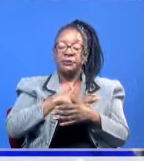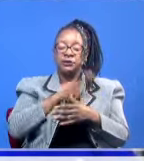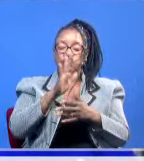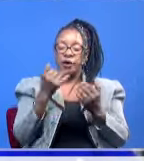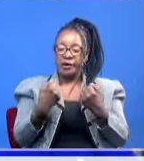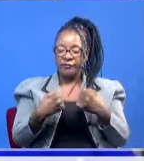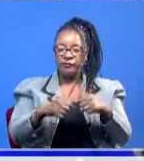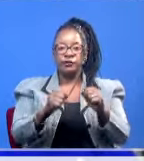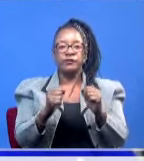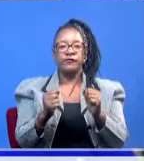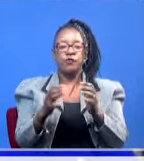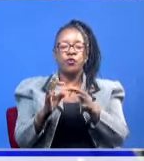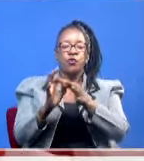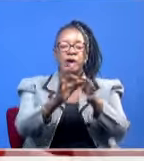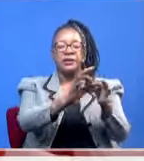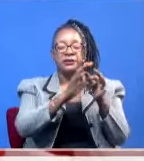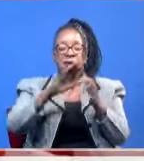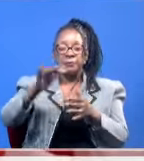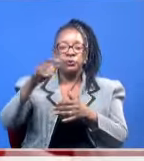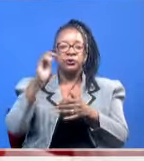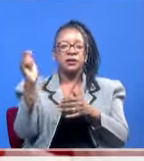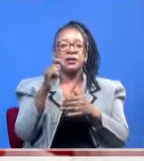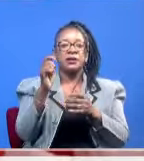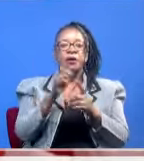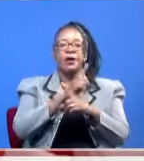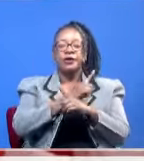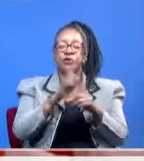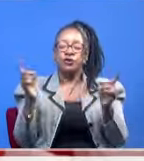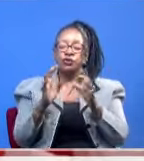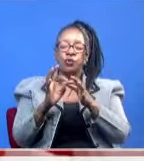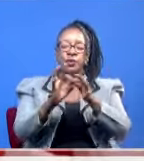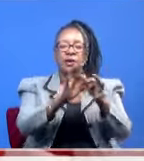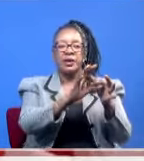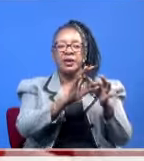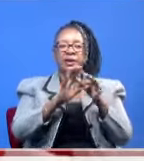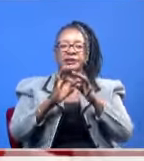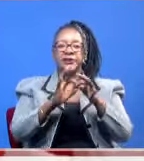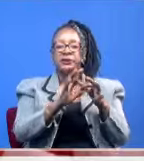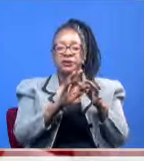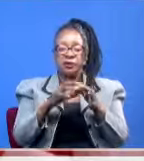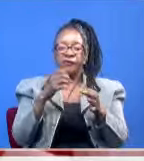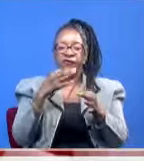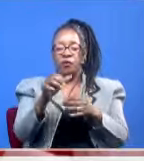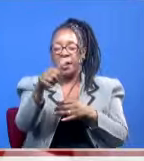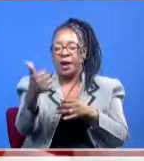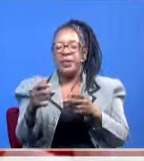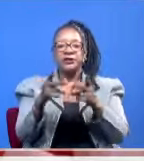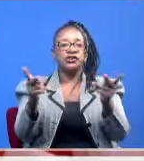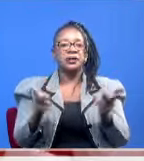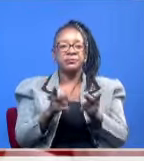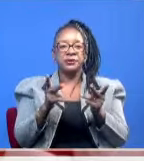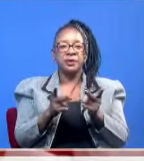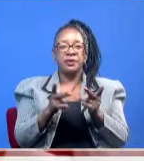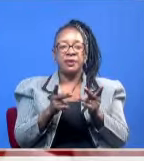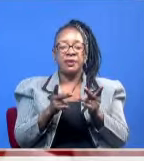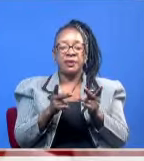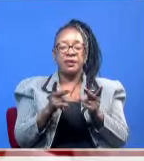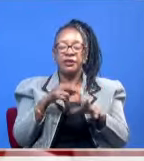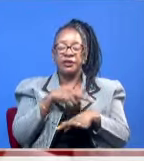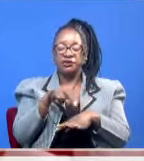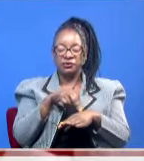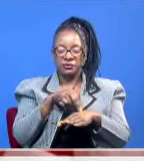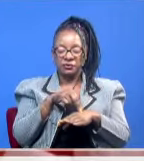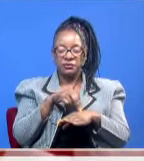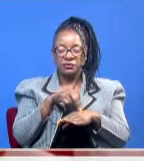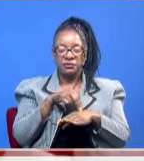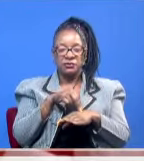efforts for uniting Mount Kenya. Don't unite Mount Kenya at the expense of the other tribes in the Republic of